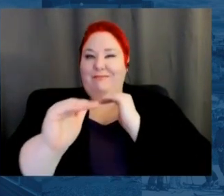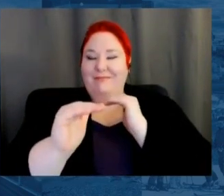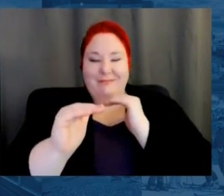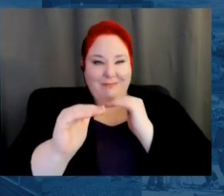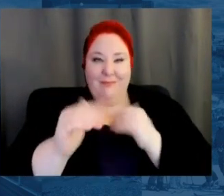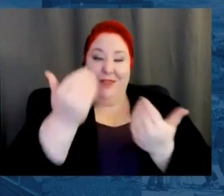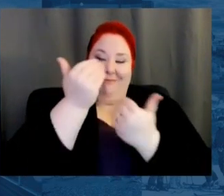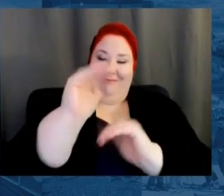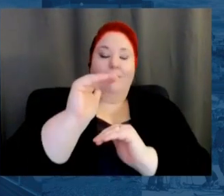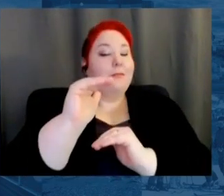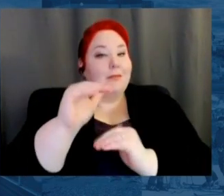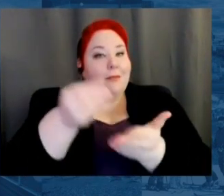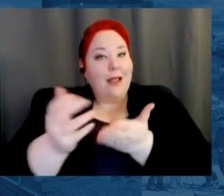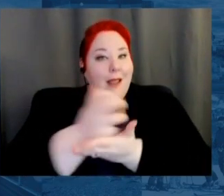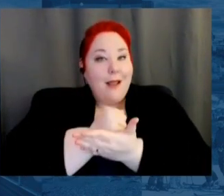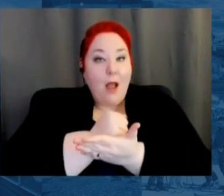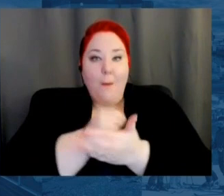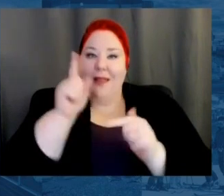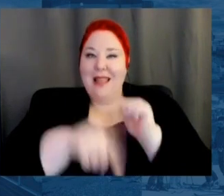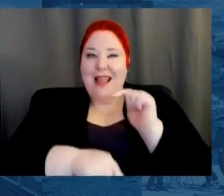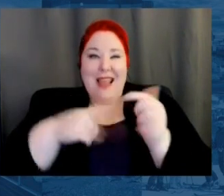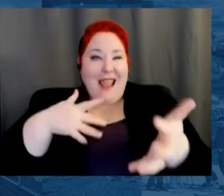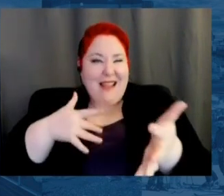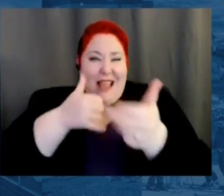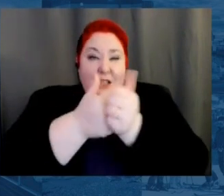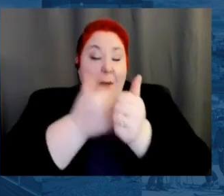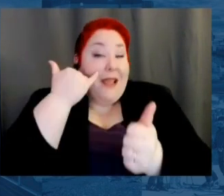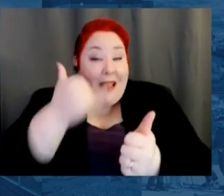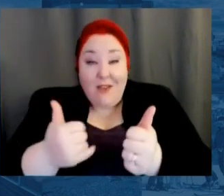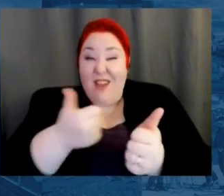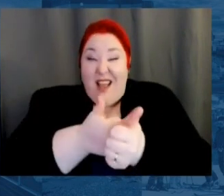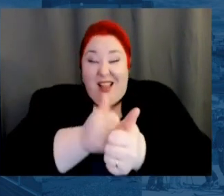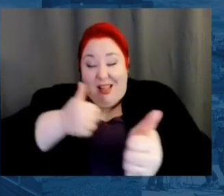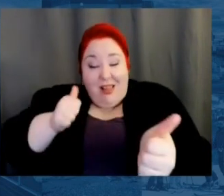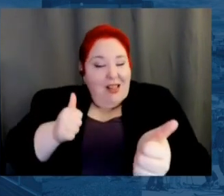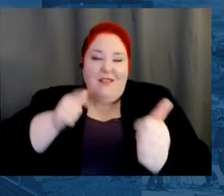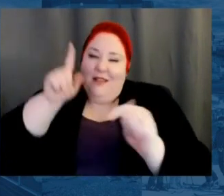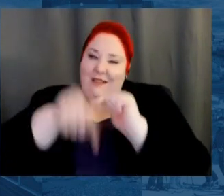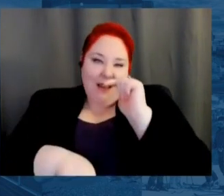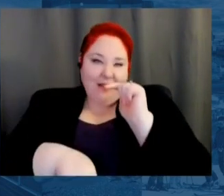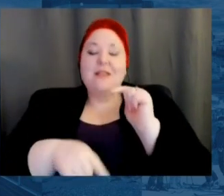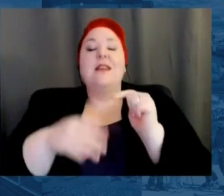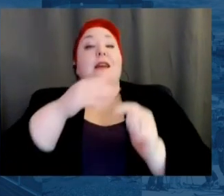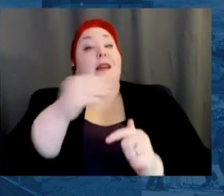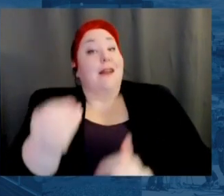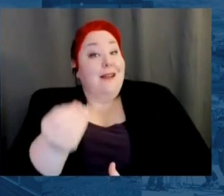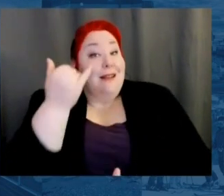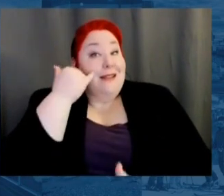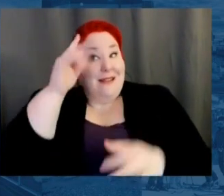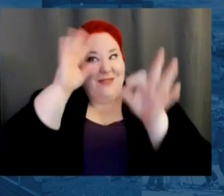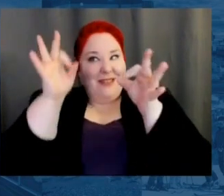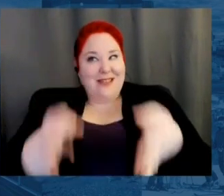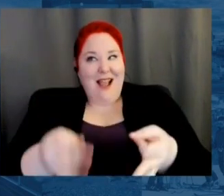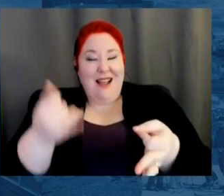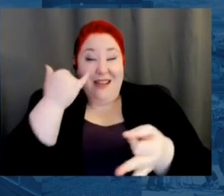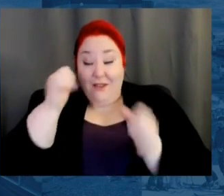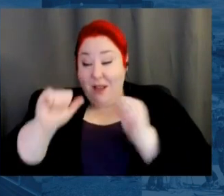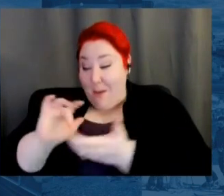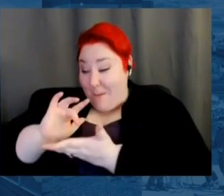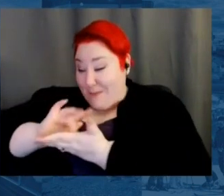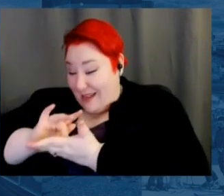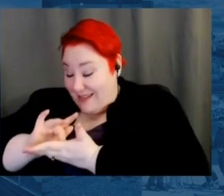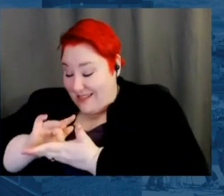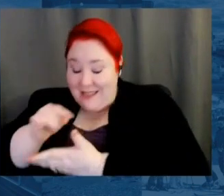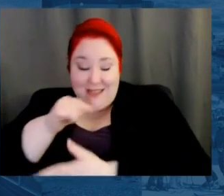them to ever catch up if they fall behind. And then they have to make decisions about whether to take their medications